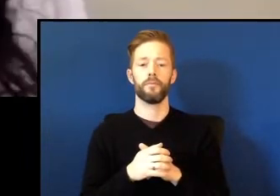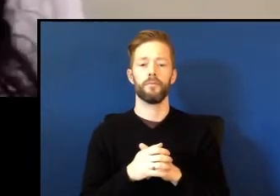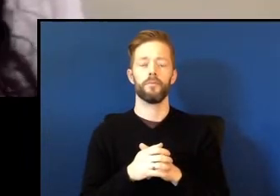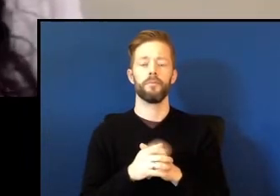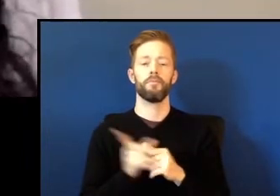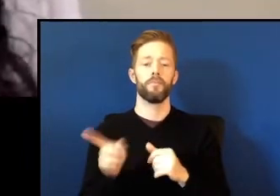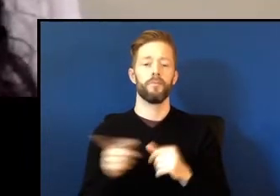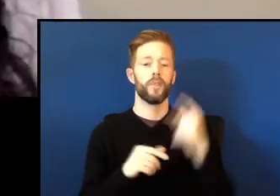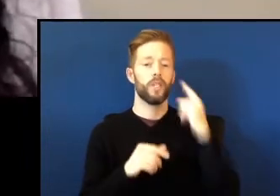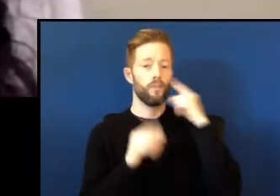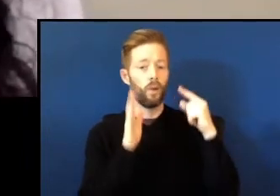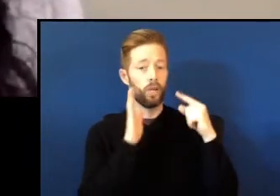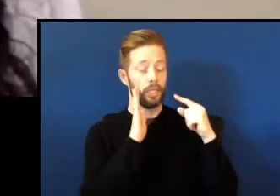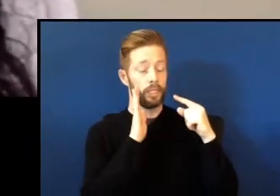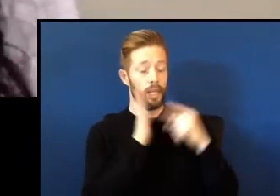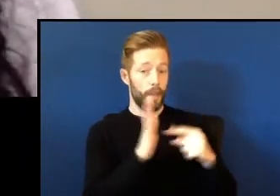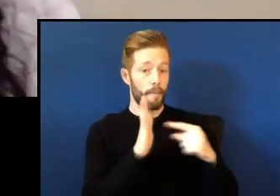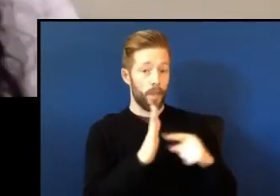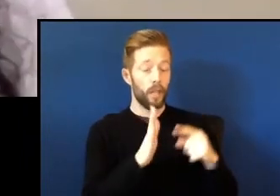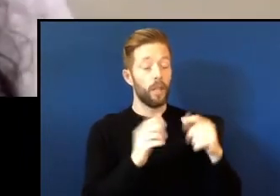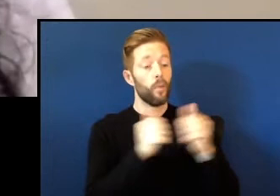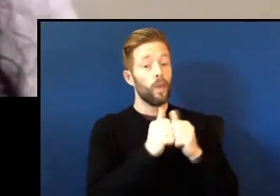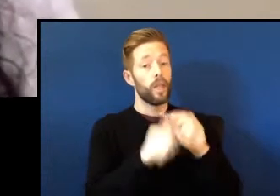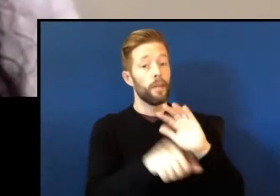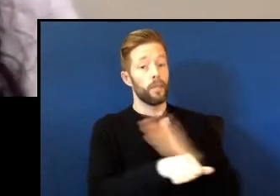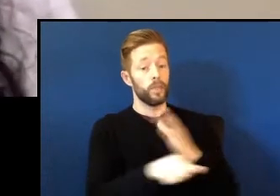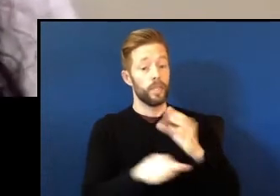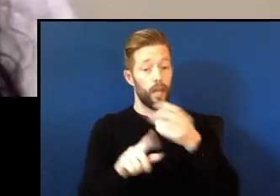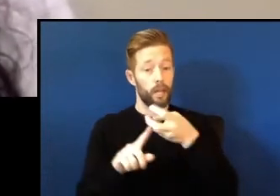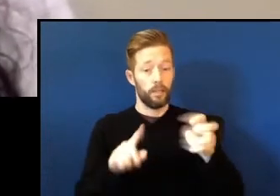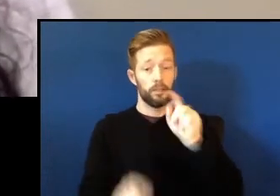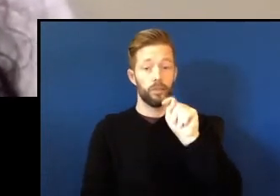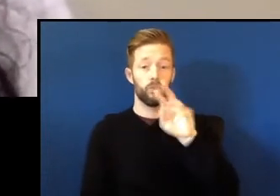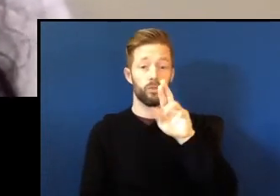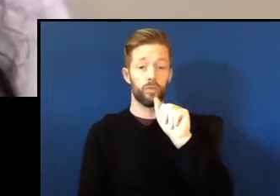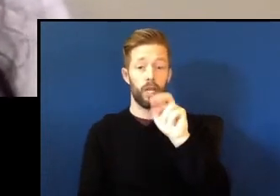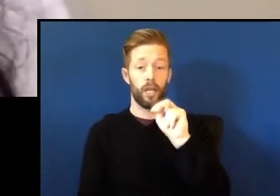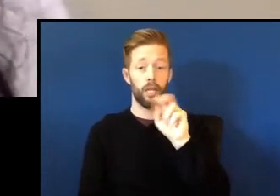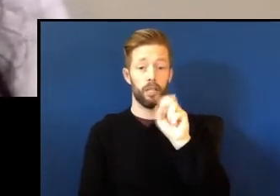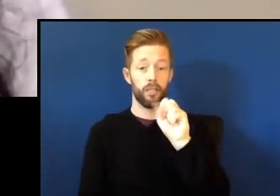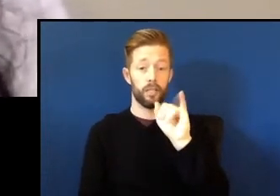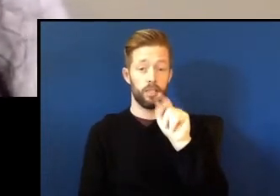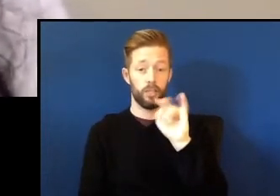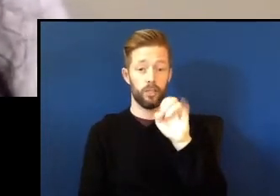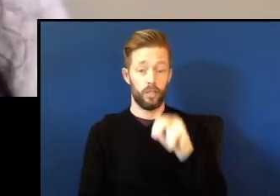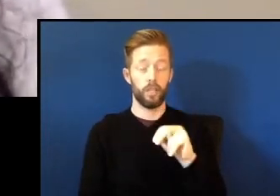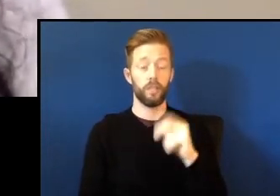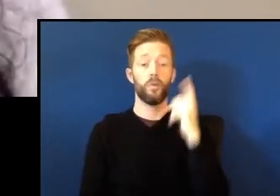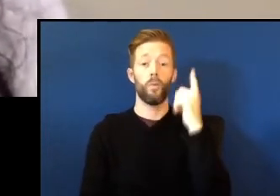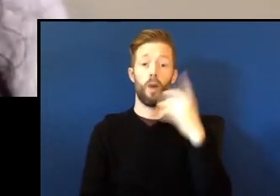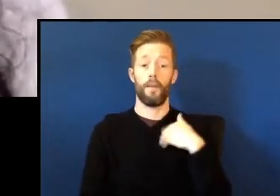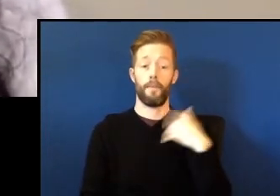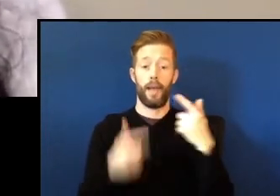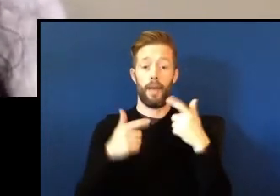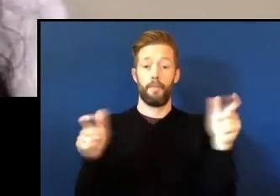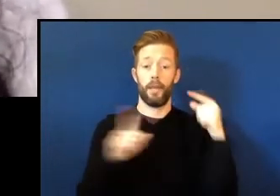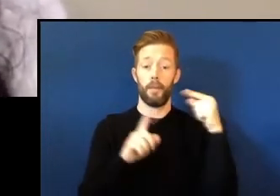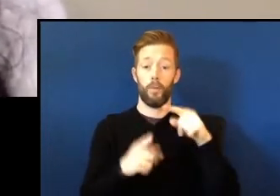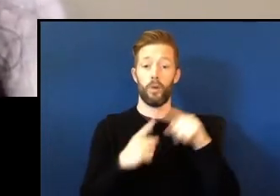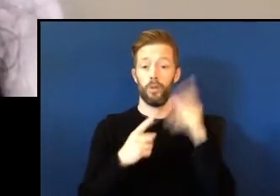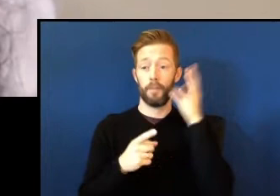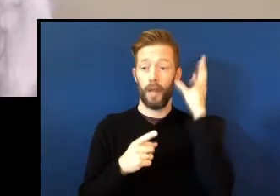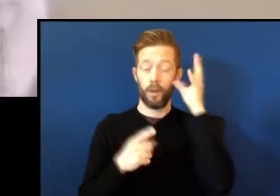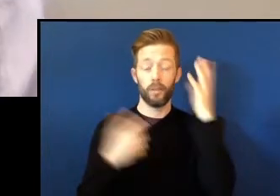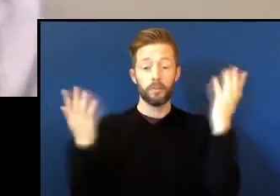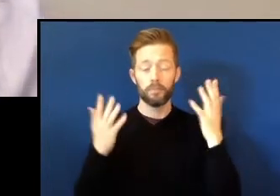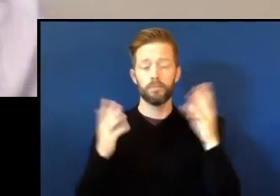Yeah. So for example, with music and transition, I think one of my major points to parents is